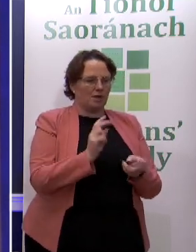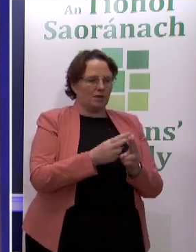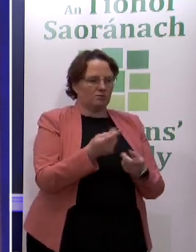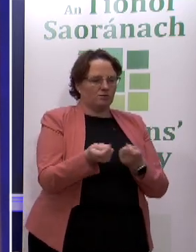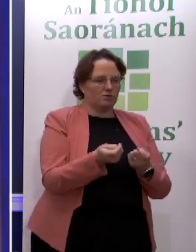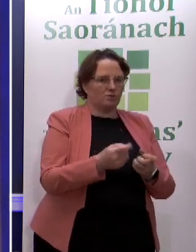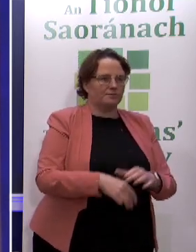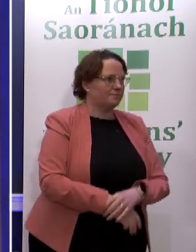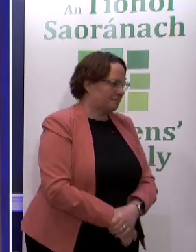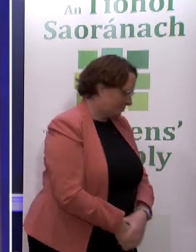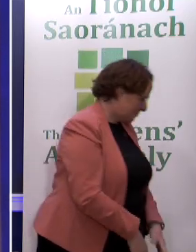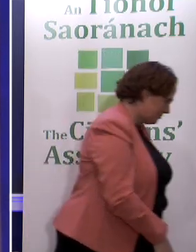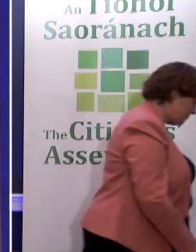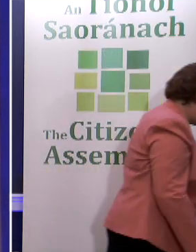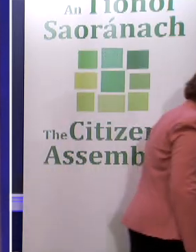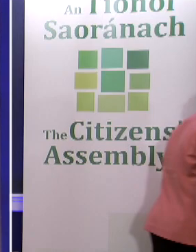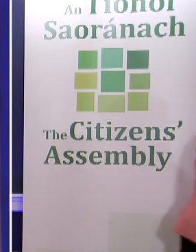control.